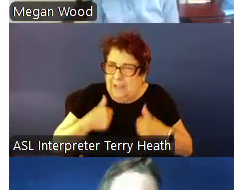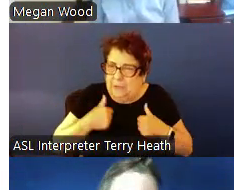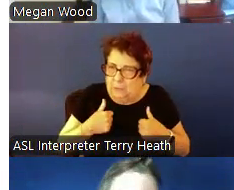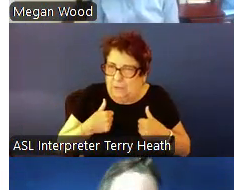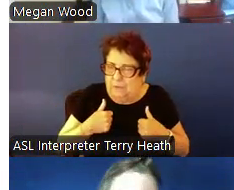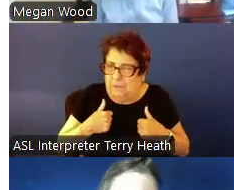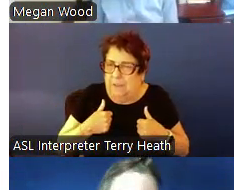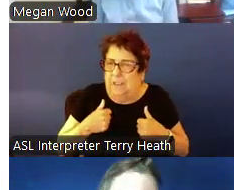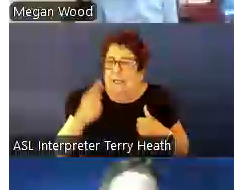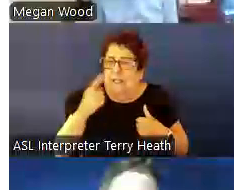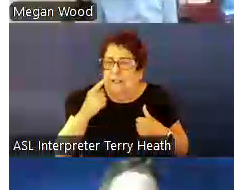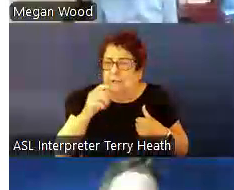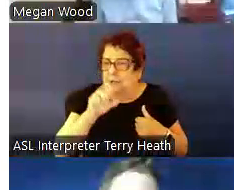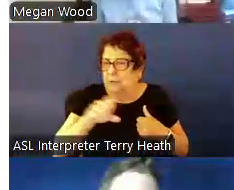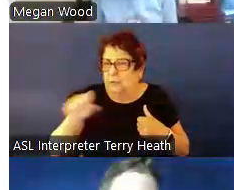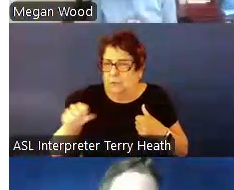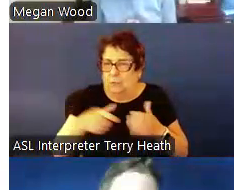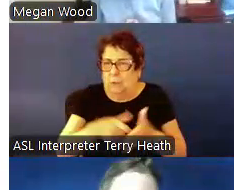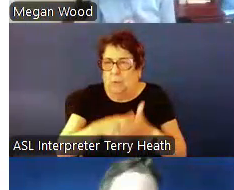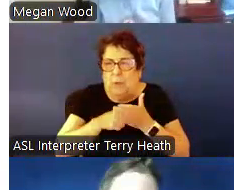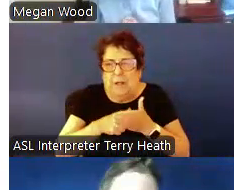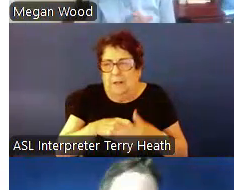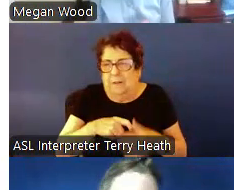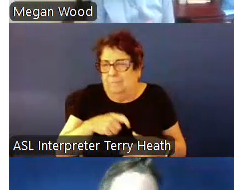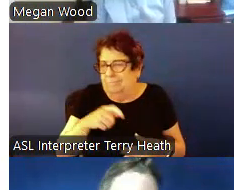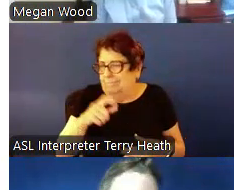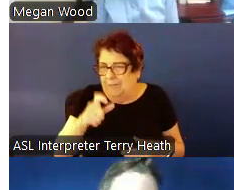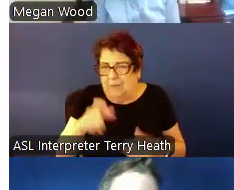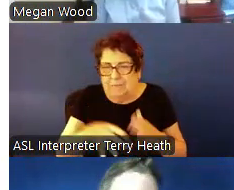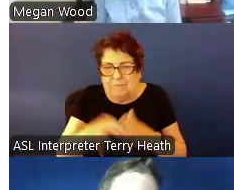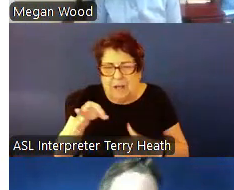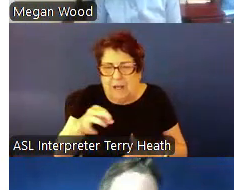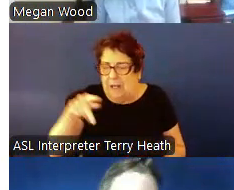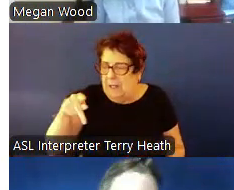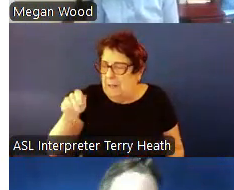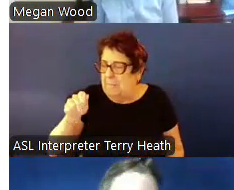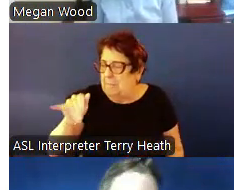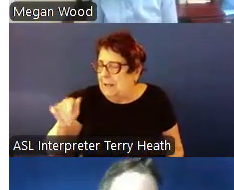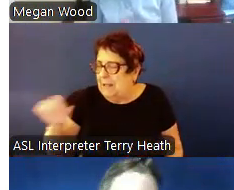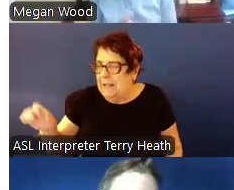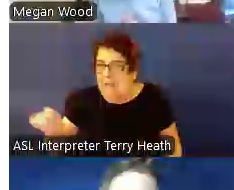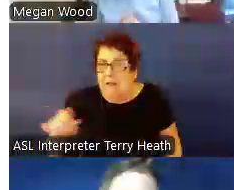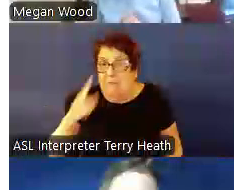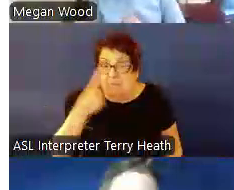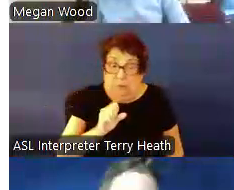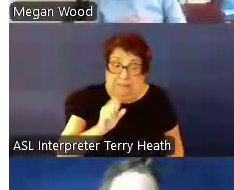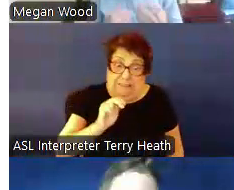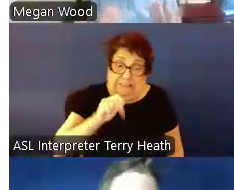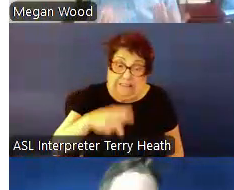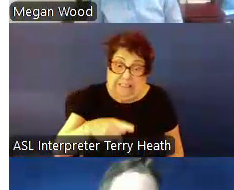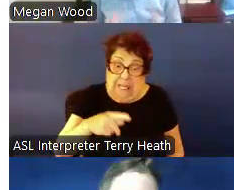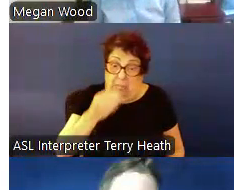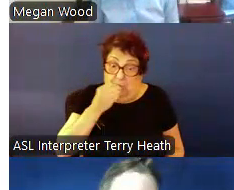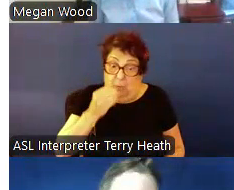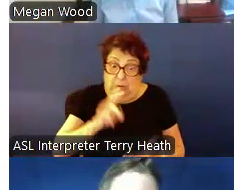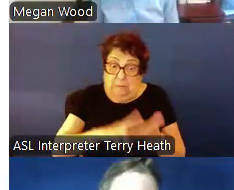payee. And then he was getting very little on SNAP. He needed a phone. So I